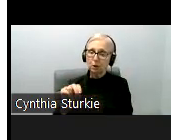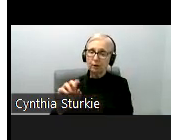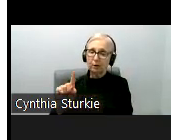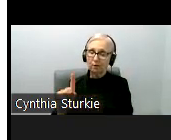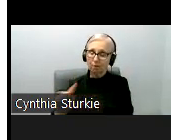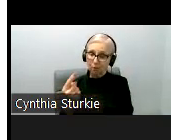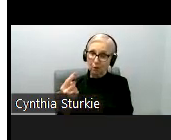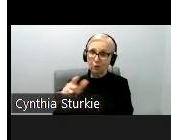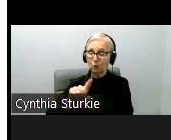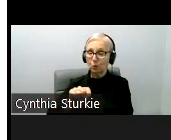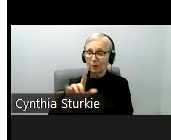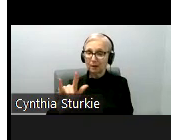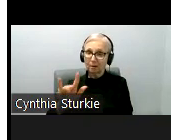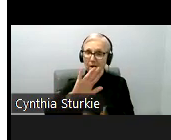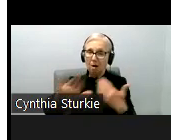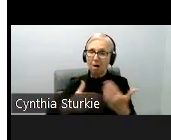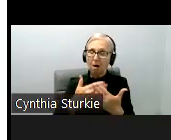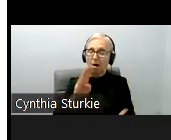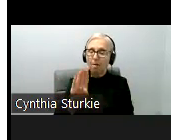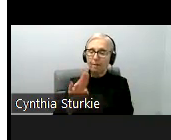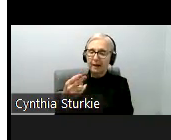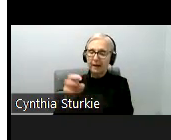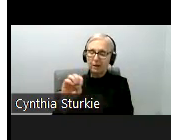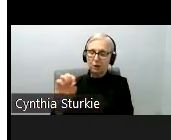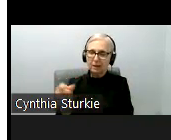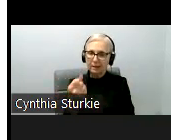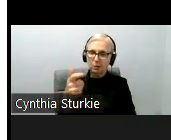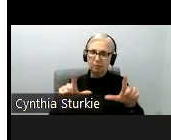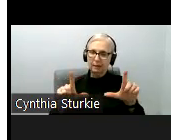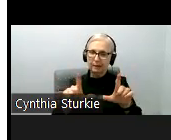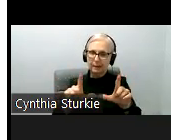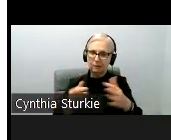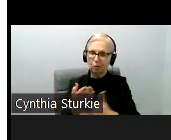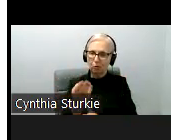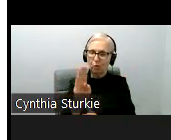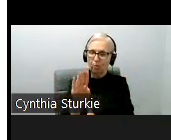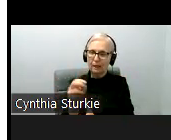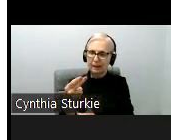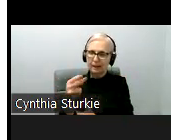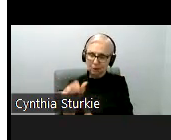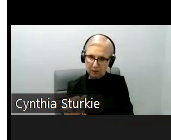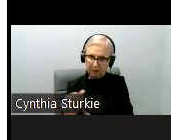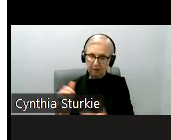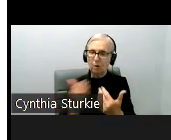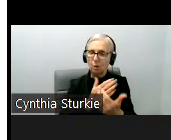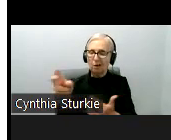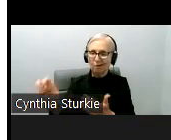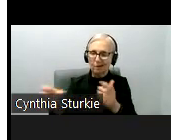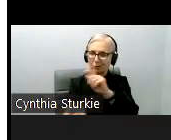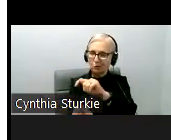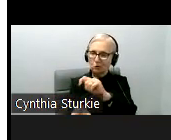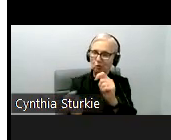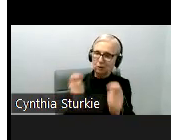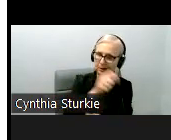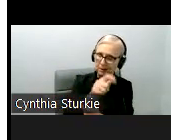of 2025, all BHEs will be licensed by the BHA. So whether that's transitioning a license from